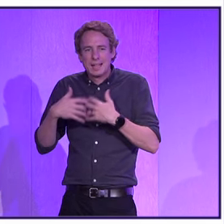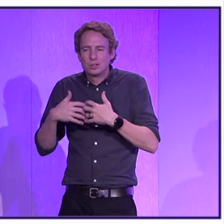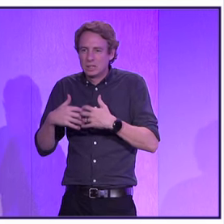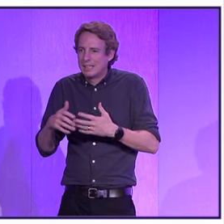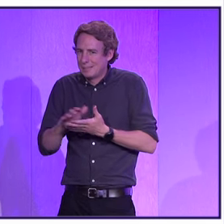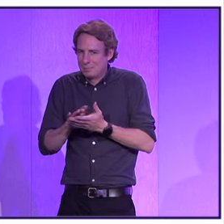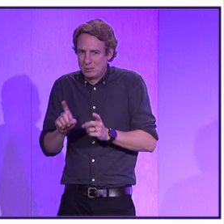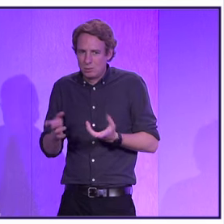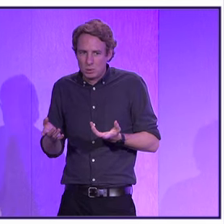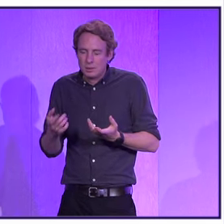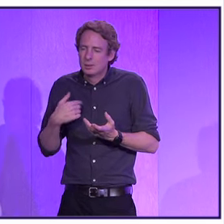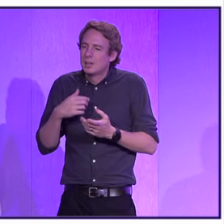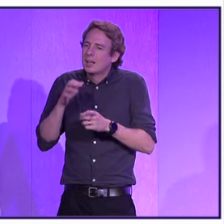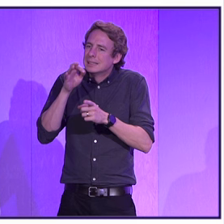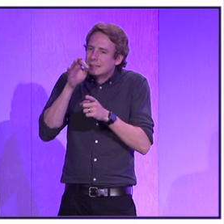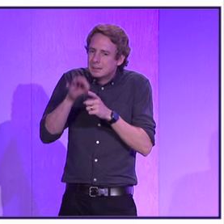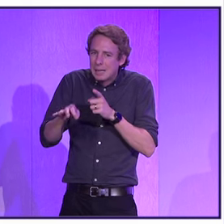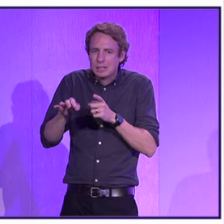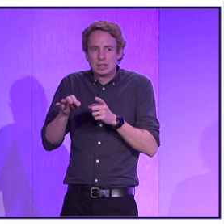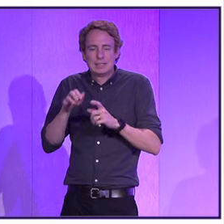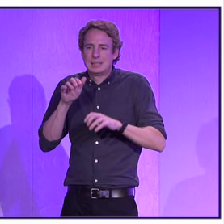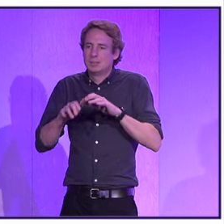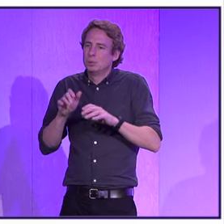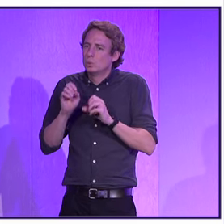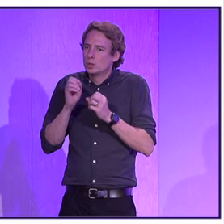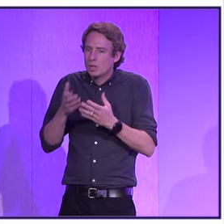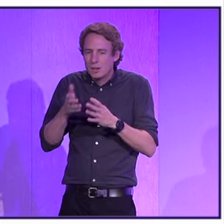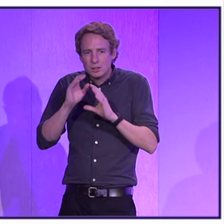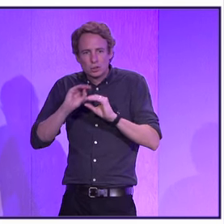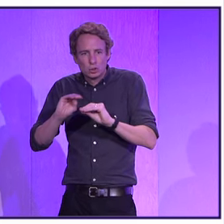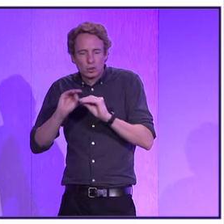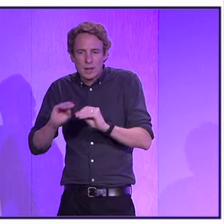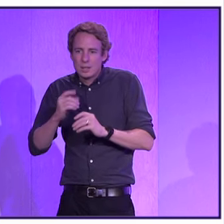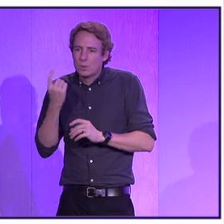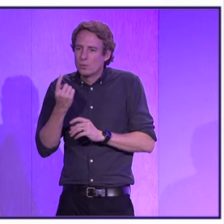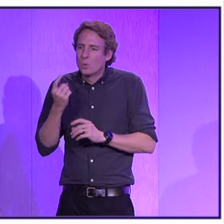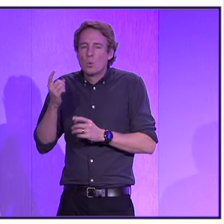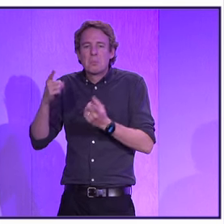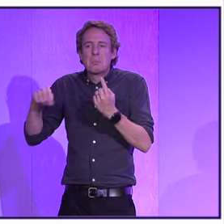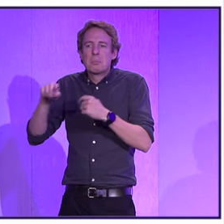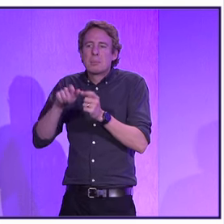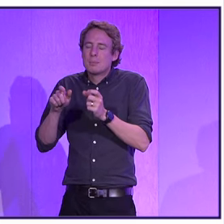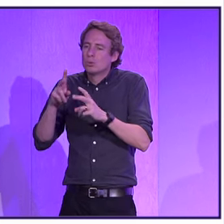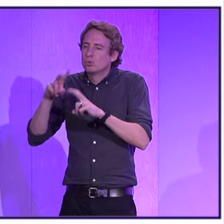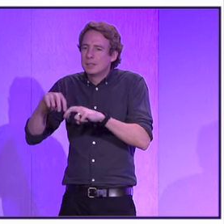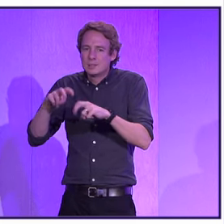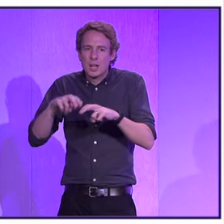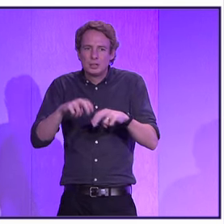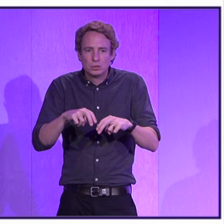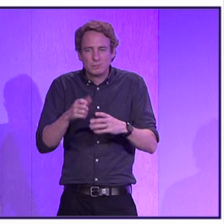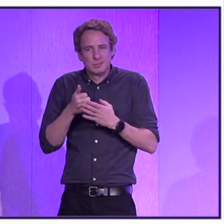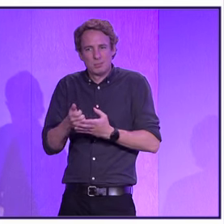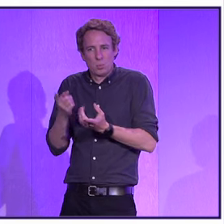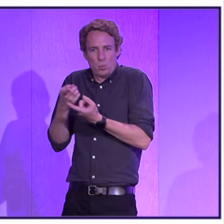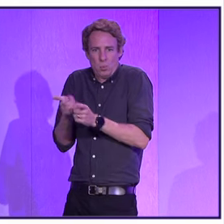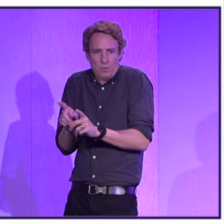involves providing sort of more specialist computing services and training to researchers to support them with their